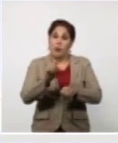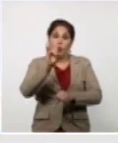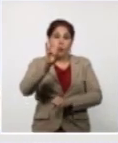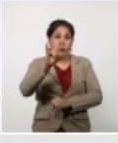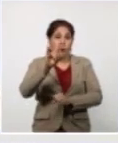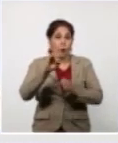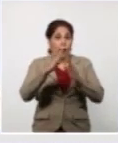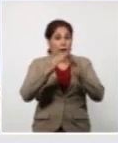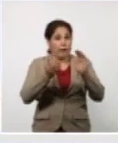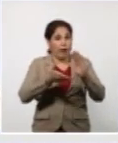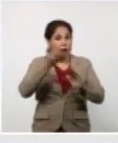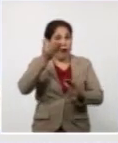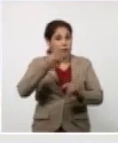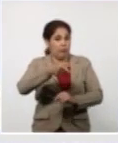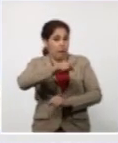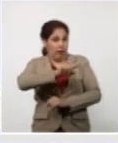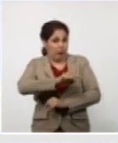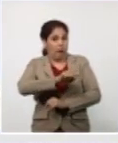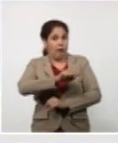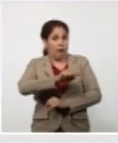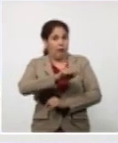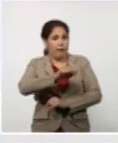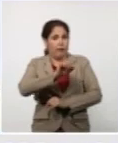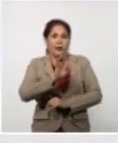ICA laboratory.